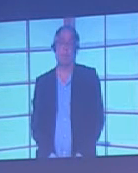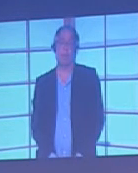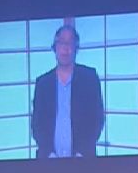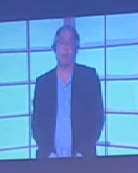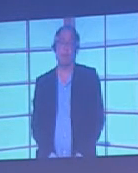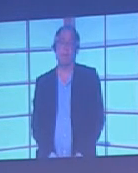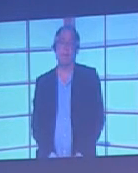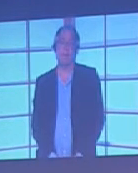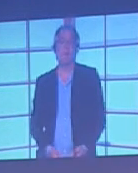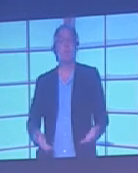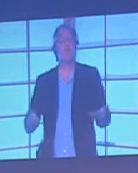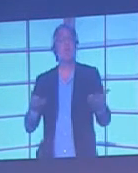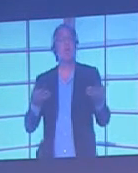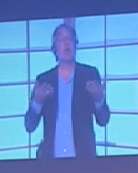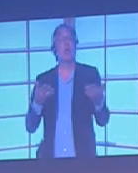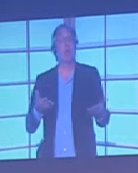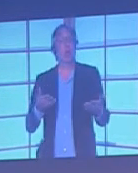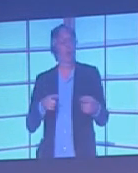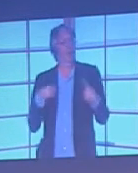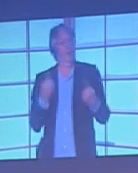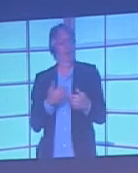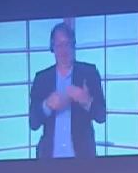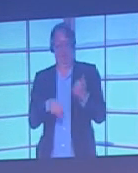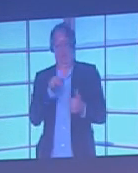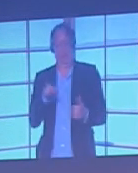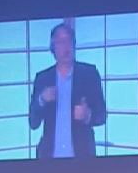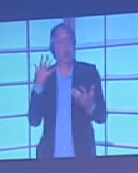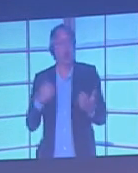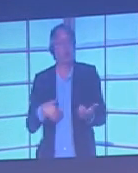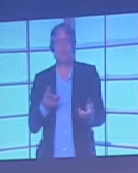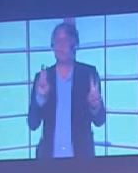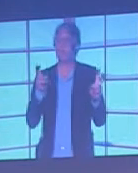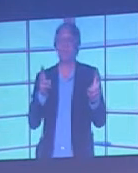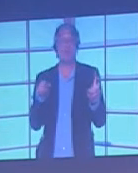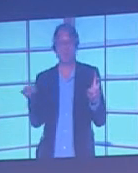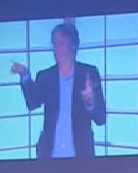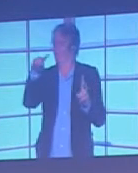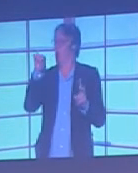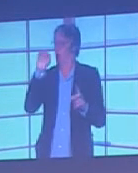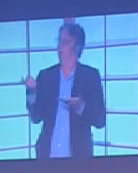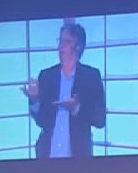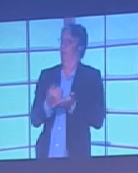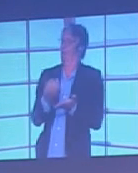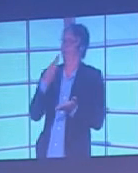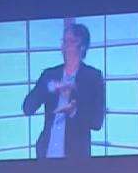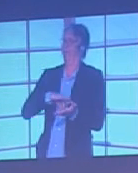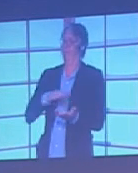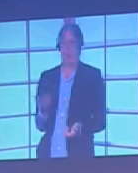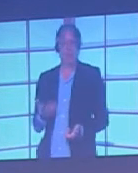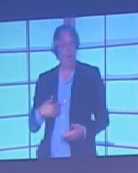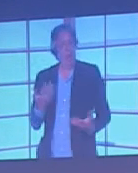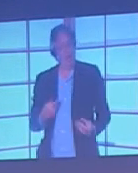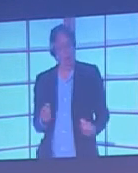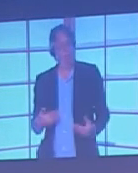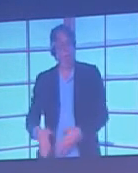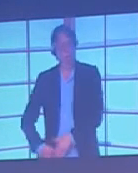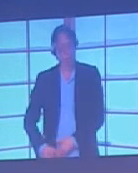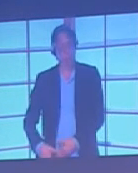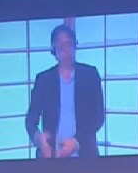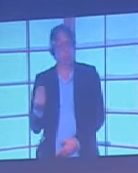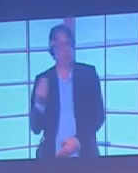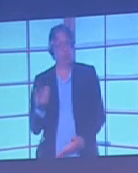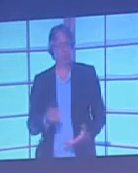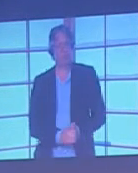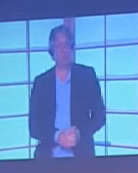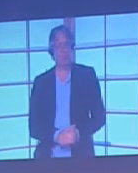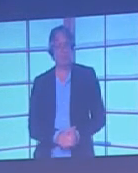We're actually worth money. People forget this. The common issue that is presented certainly to me, and I know to many